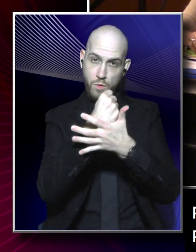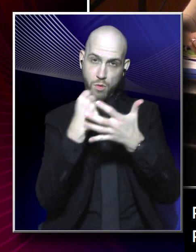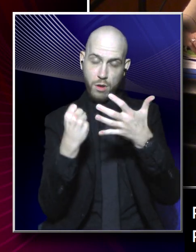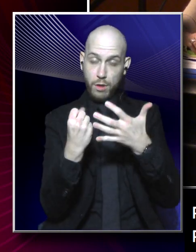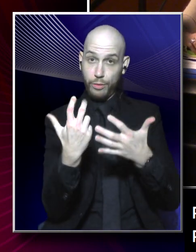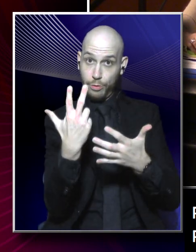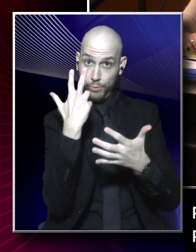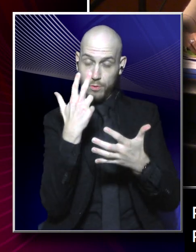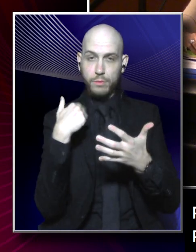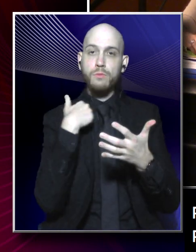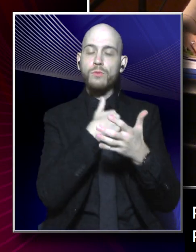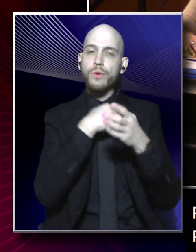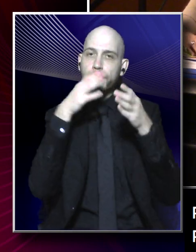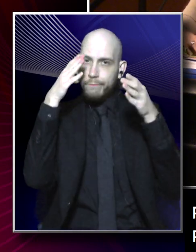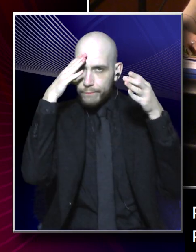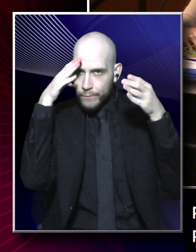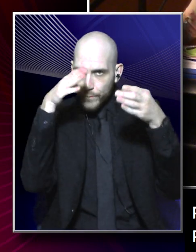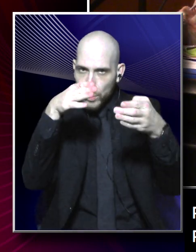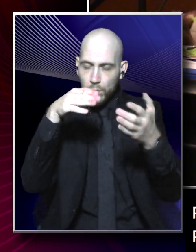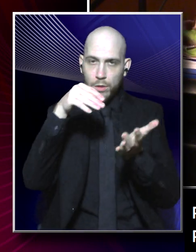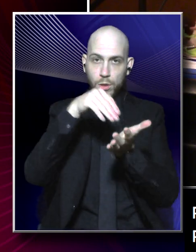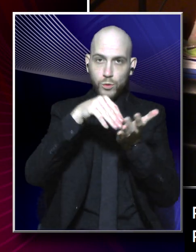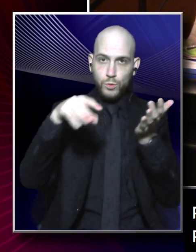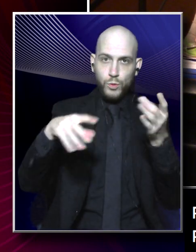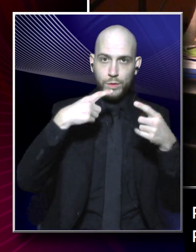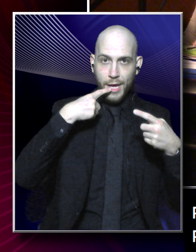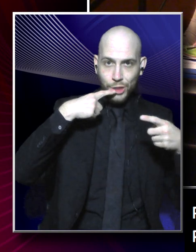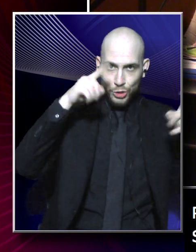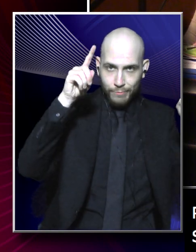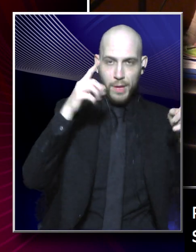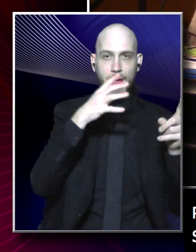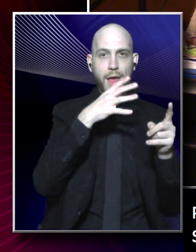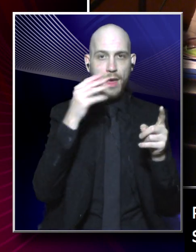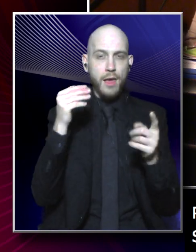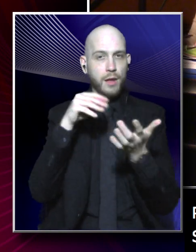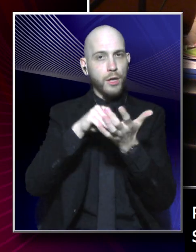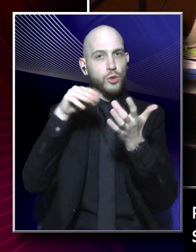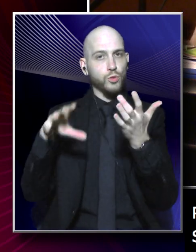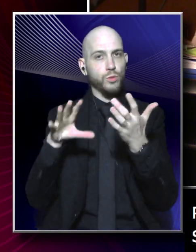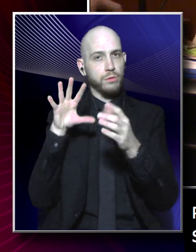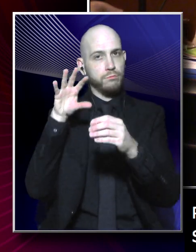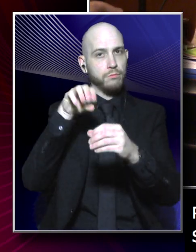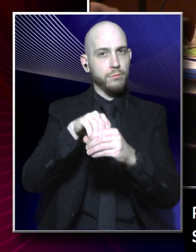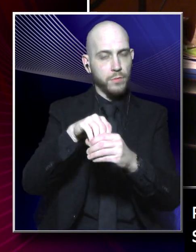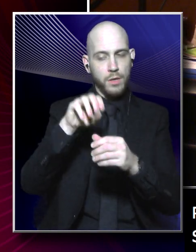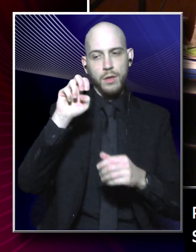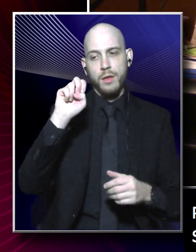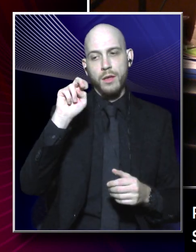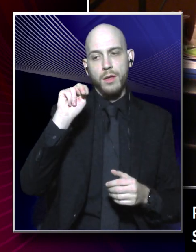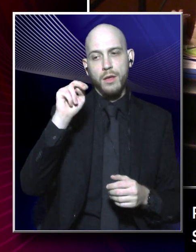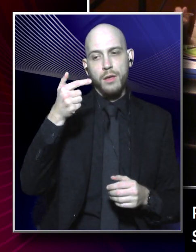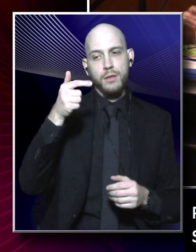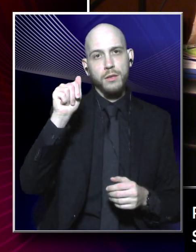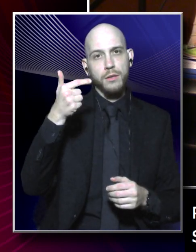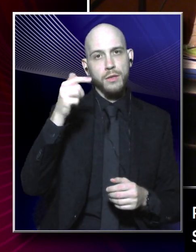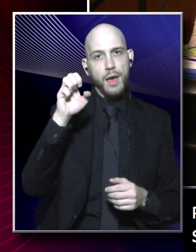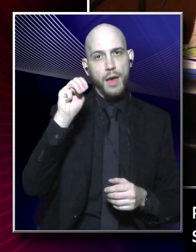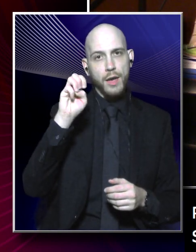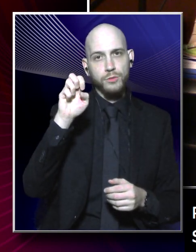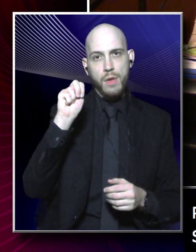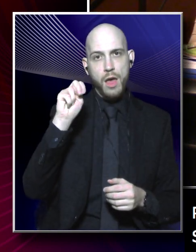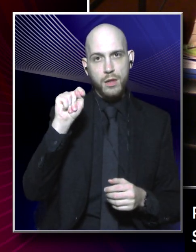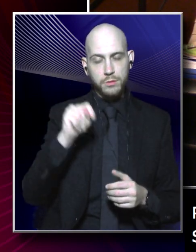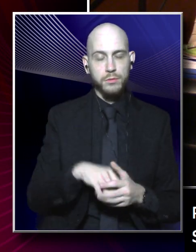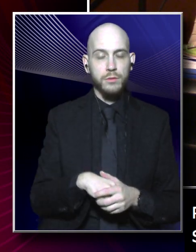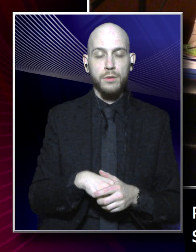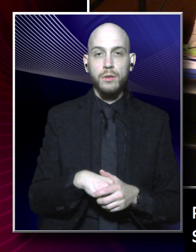on student achievement and student engagement. So the AZ merit is one major measure